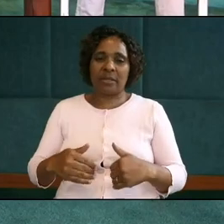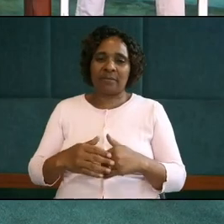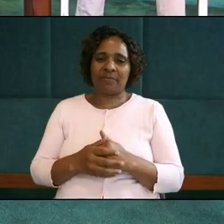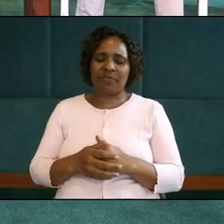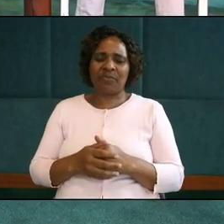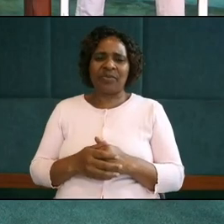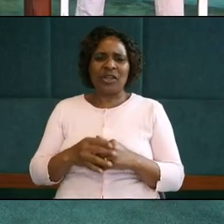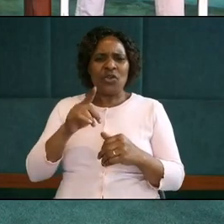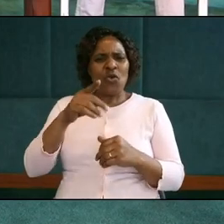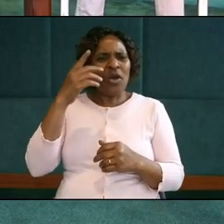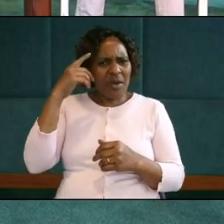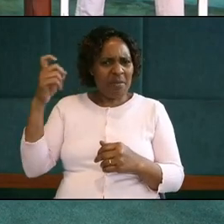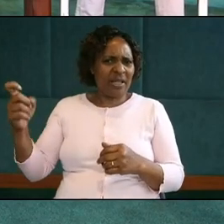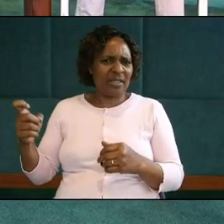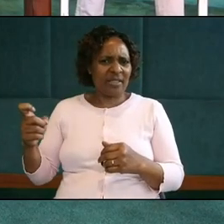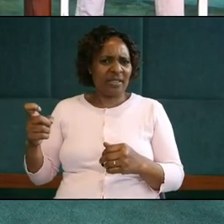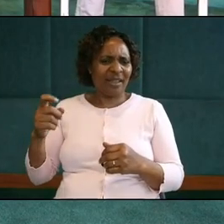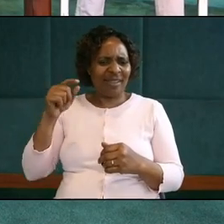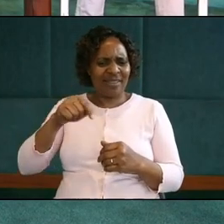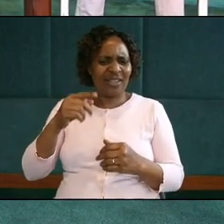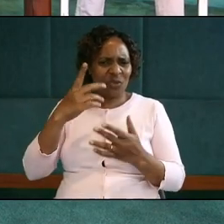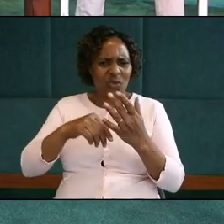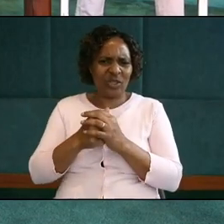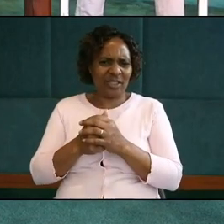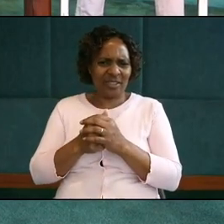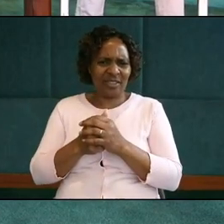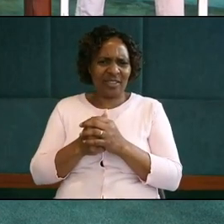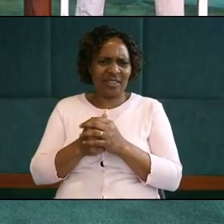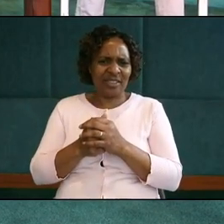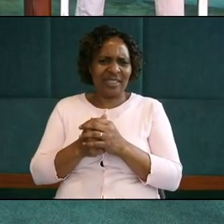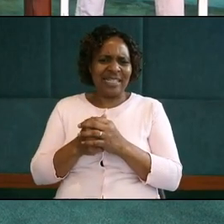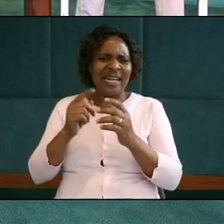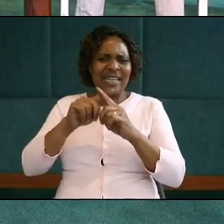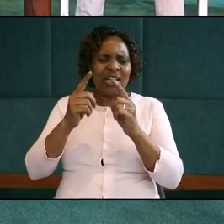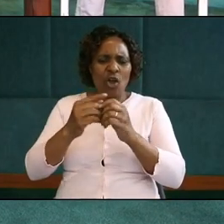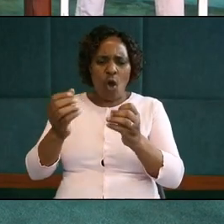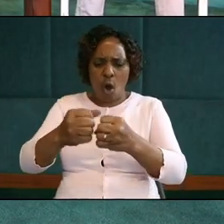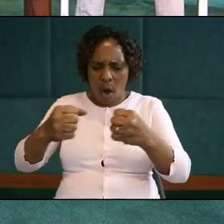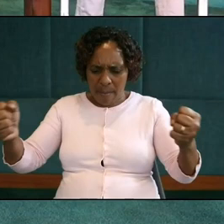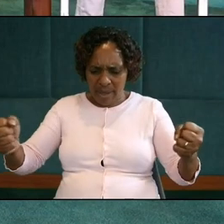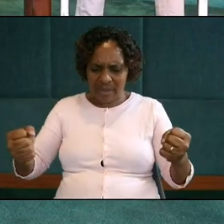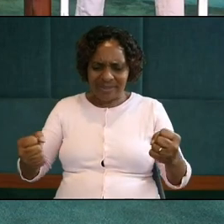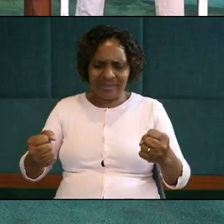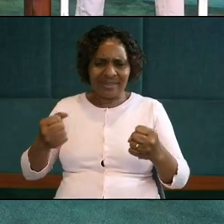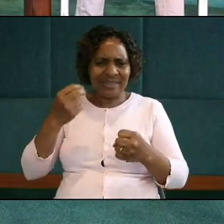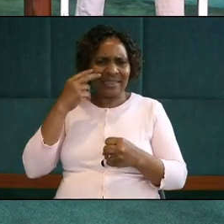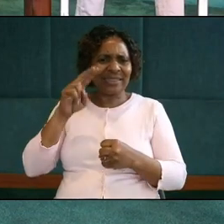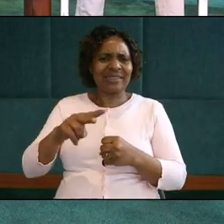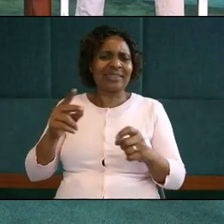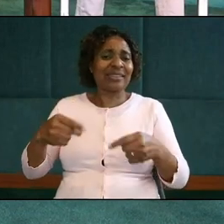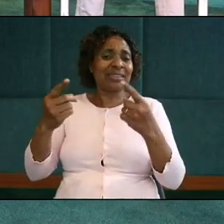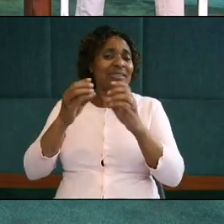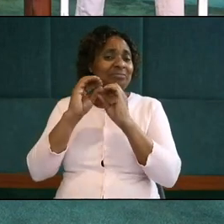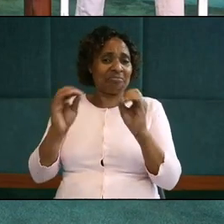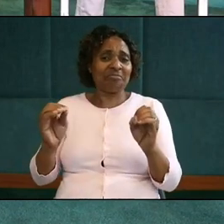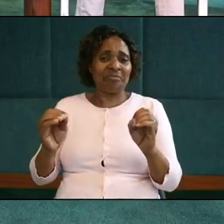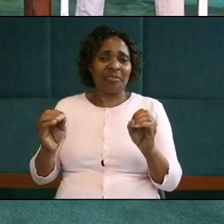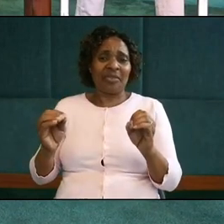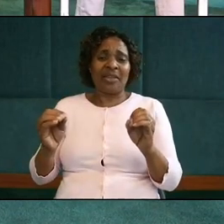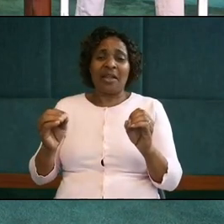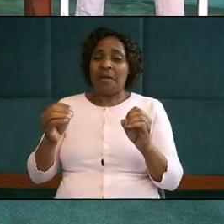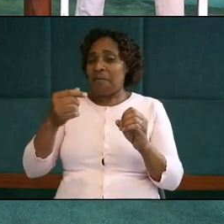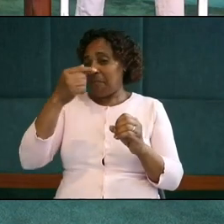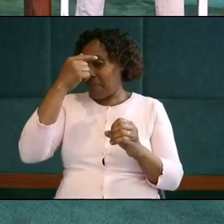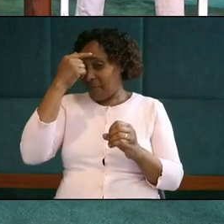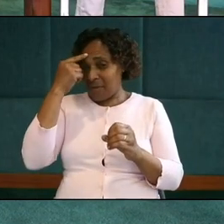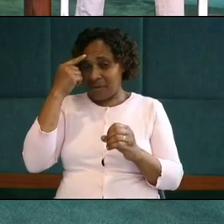can just imagine the transgression of these guys from Beth Shemesh, eh? To actually open and look at it. I don't know if they succeeded. The Bible doesn't say if they succeeded, you know.